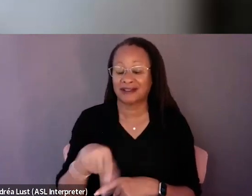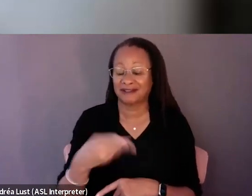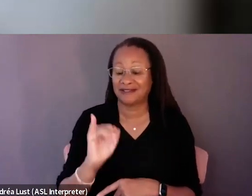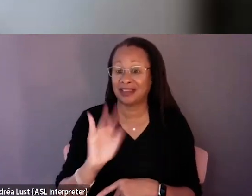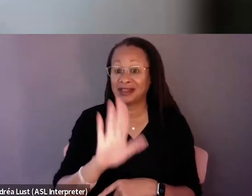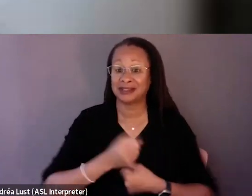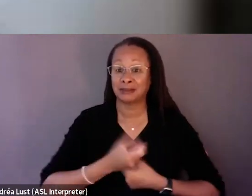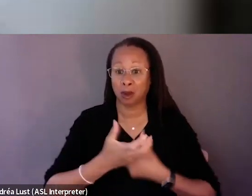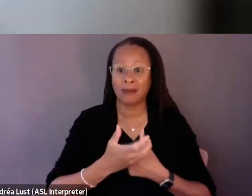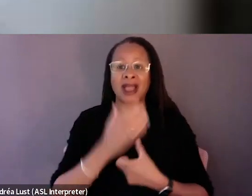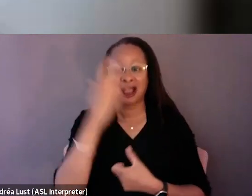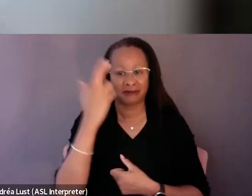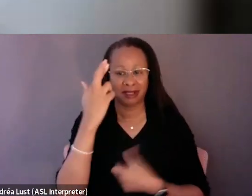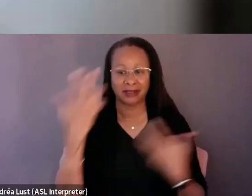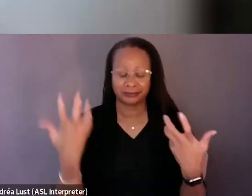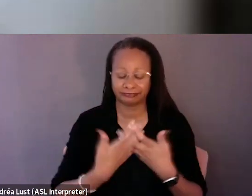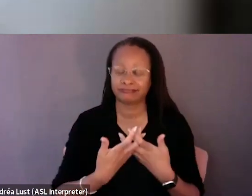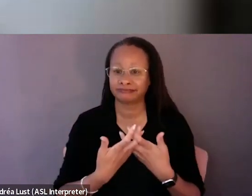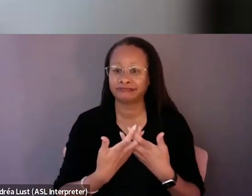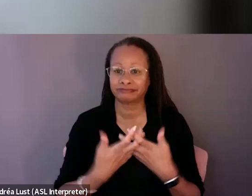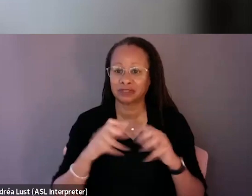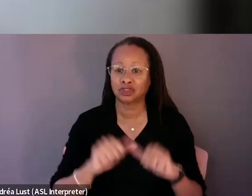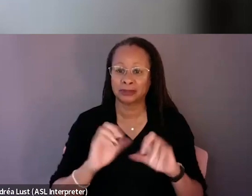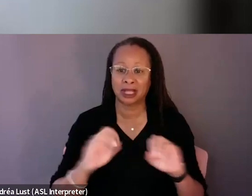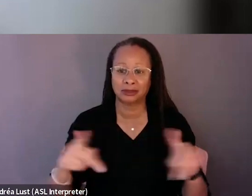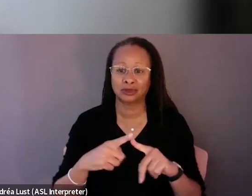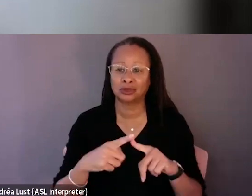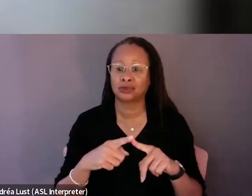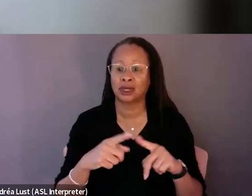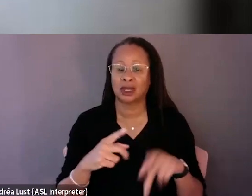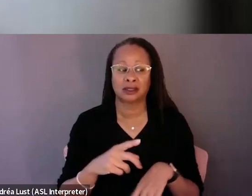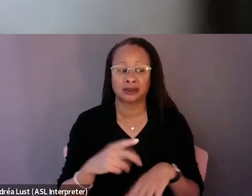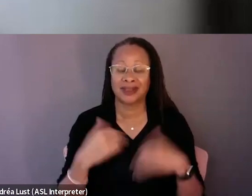I found that it could be the chance to voice out